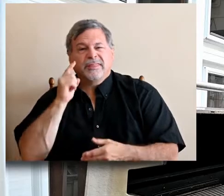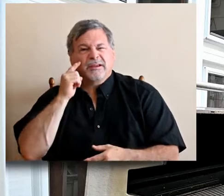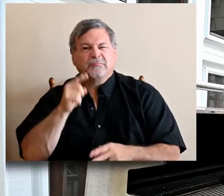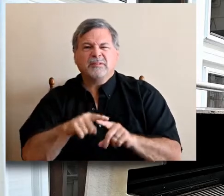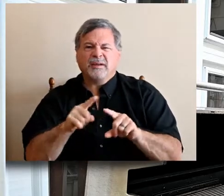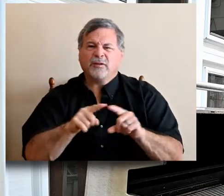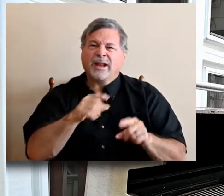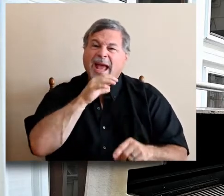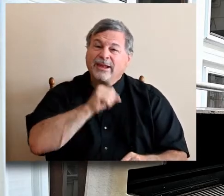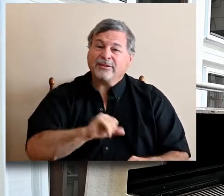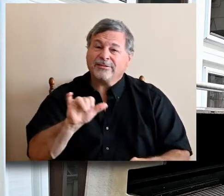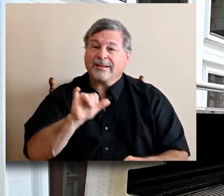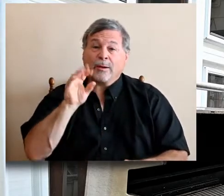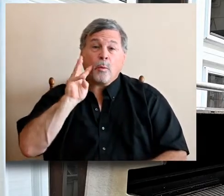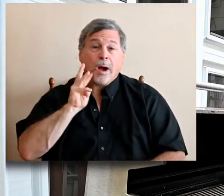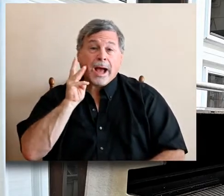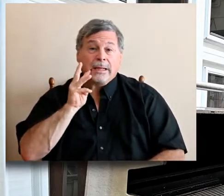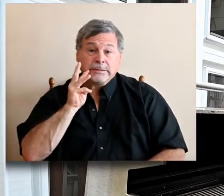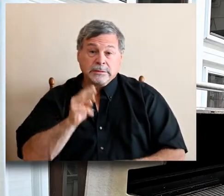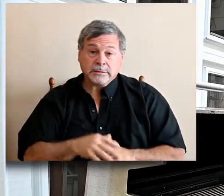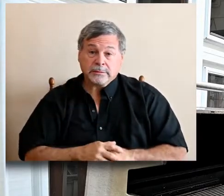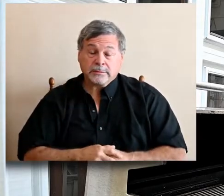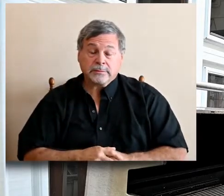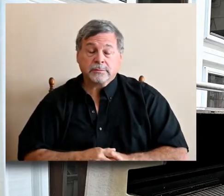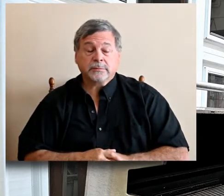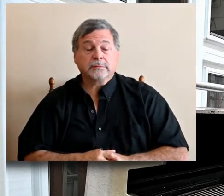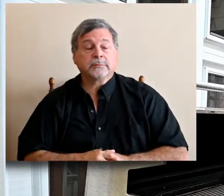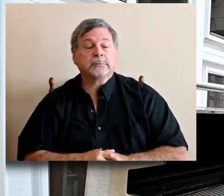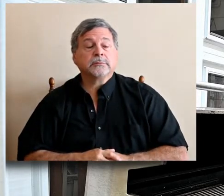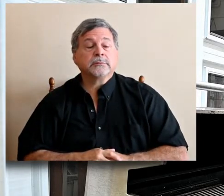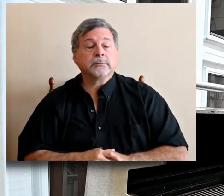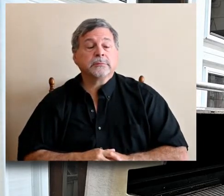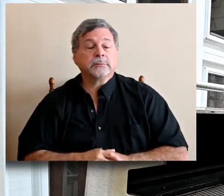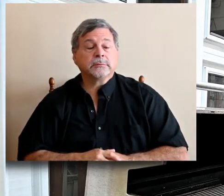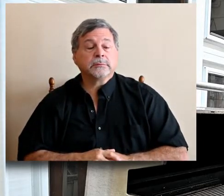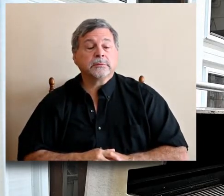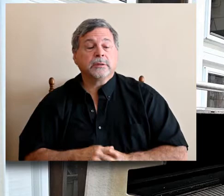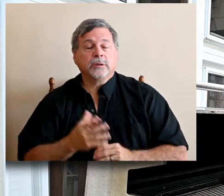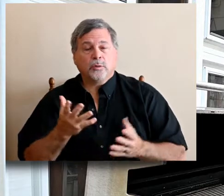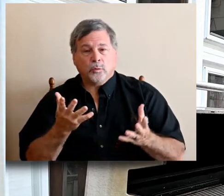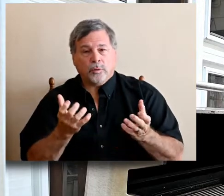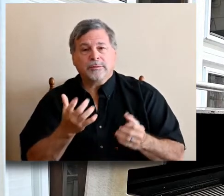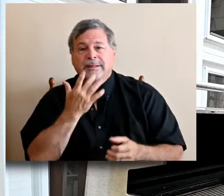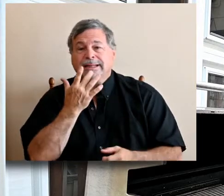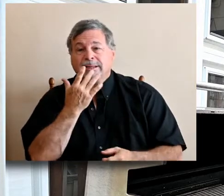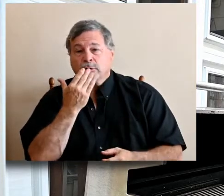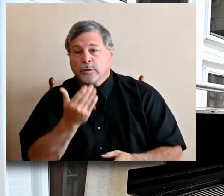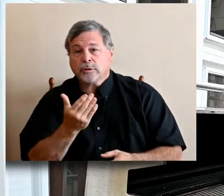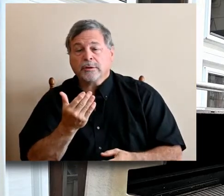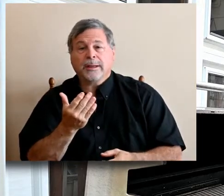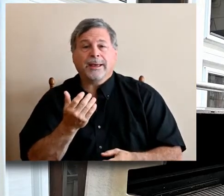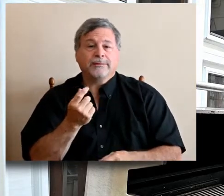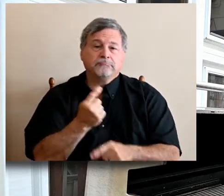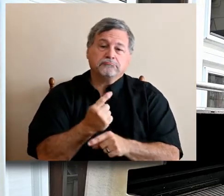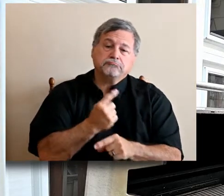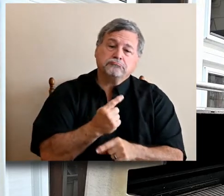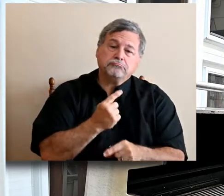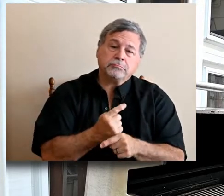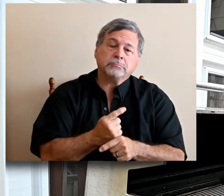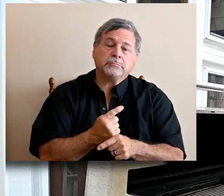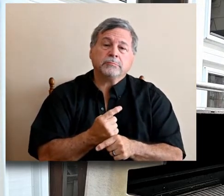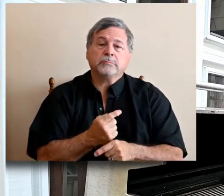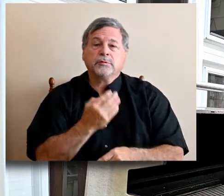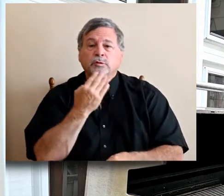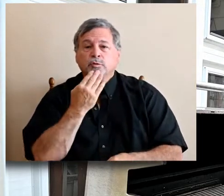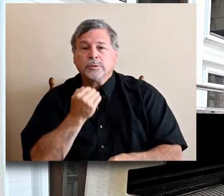balsamic vinegars, they come in different ages, just like wines. Okay? You want to have something that tastes good, that has the appropriate